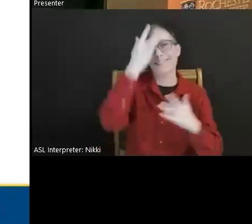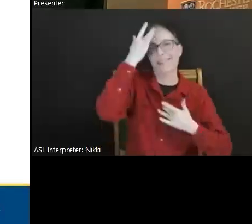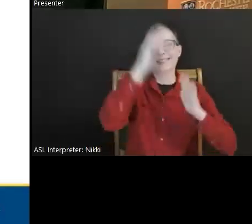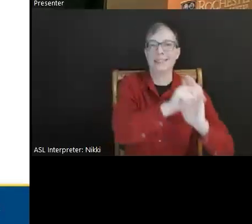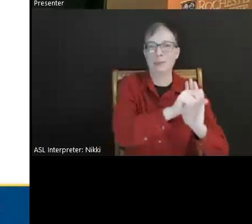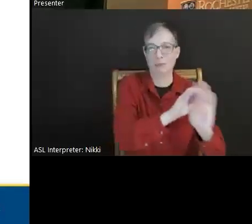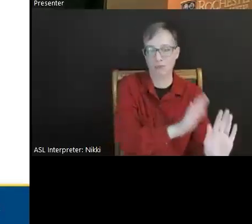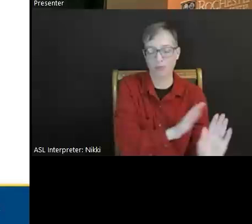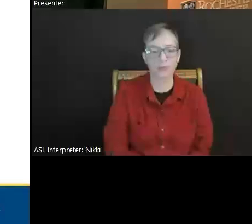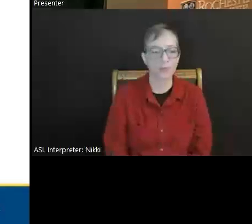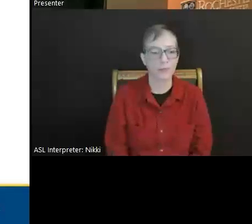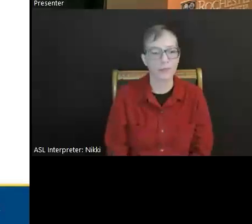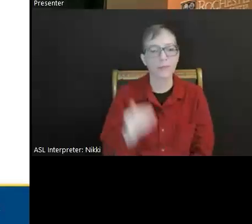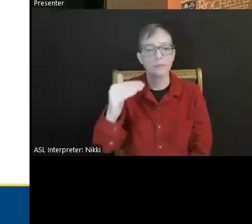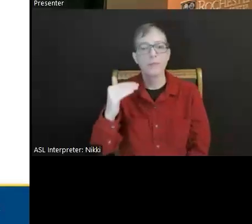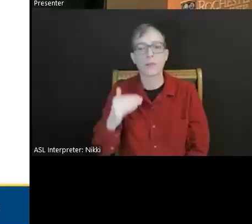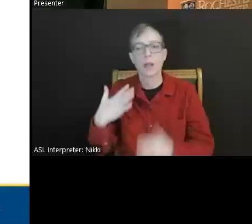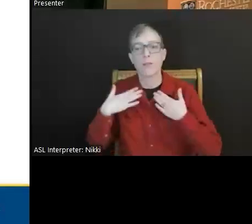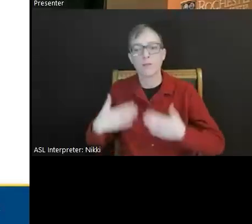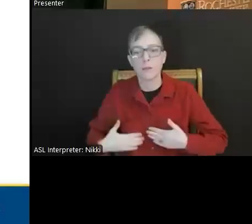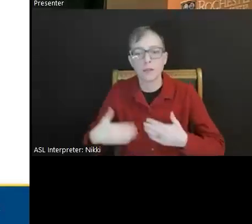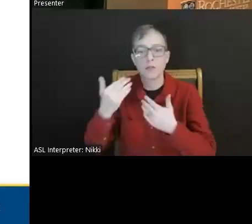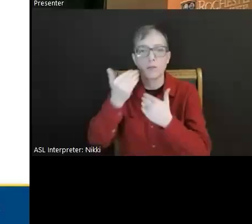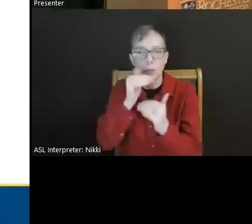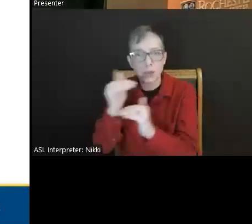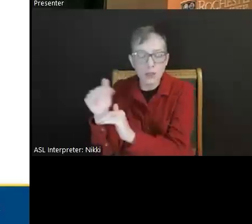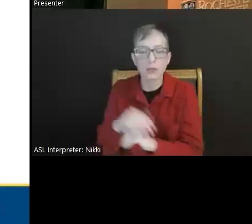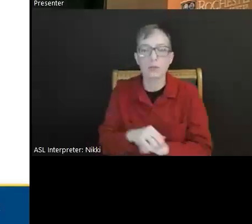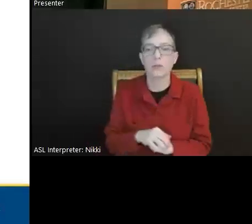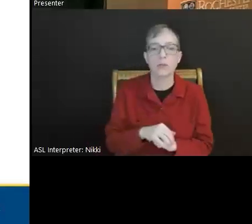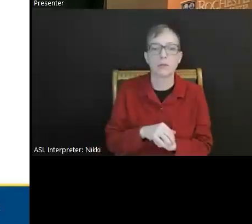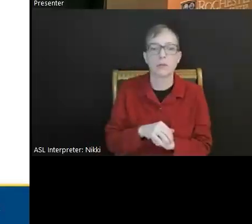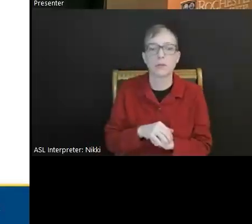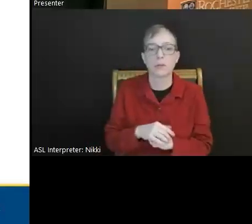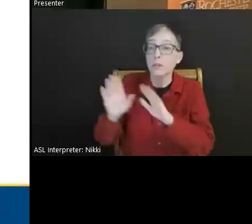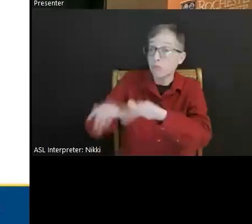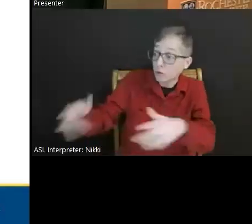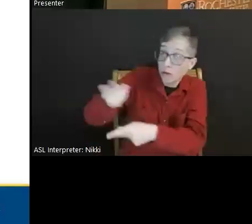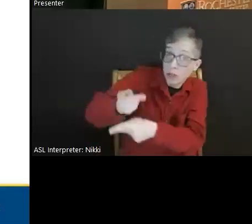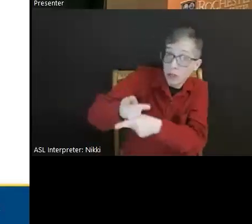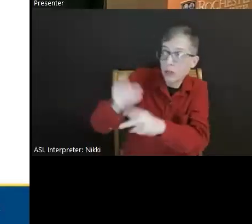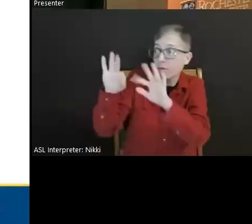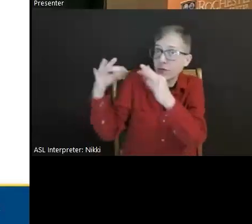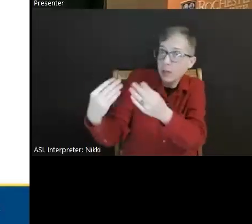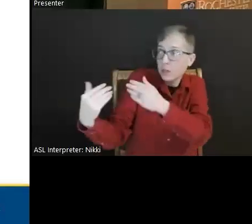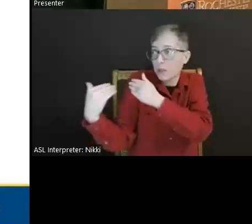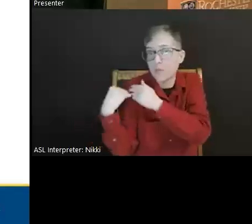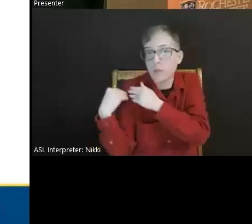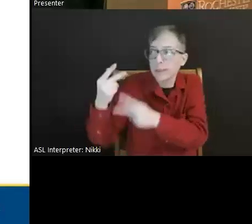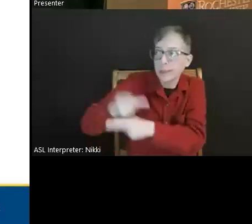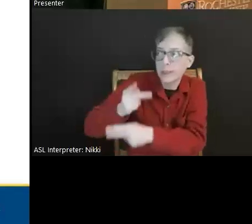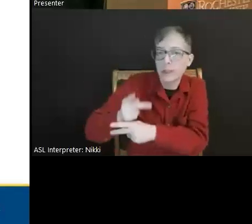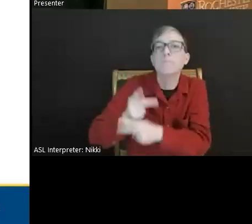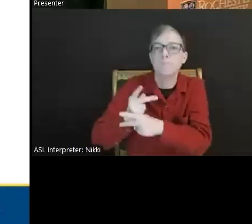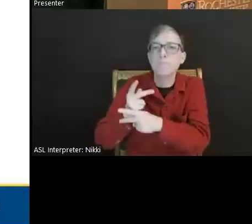Patients also struggle with physical limitations and childcare responsibilities. These are issues we'll hear more about in our case